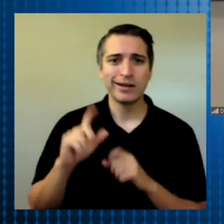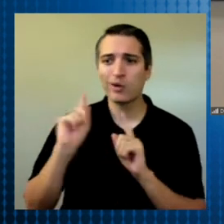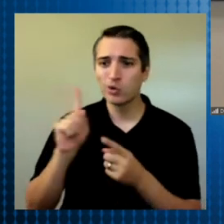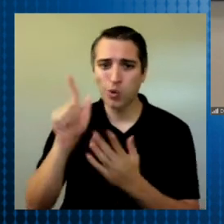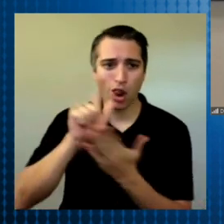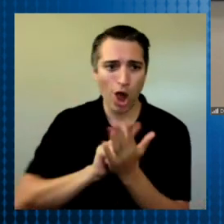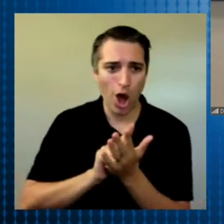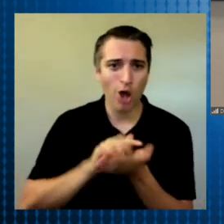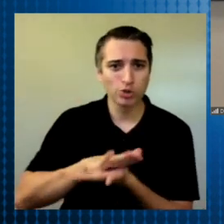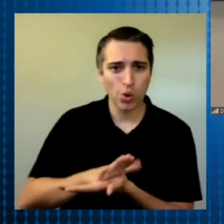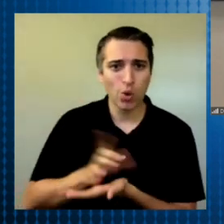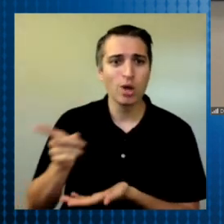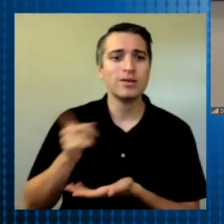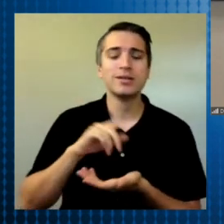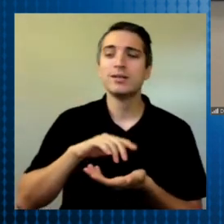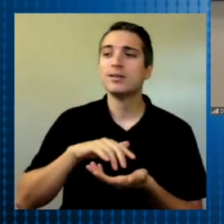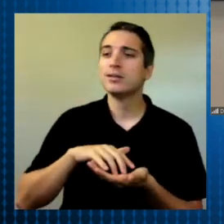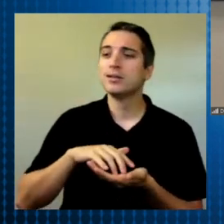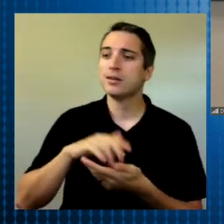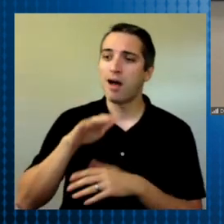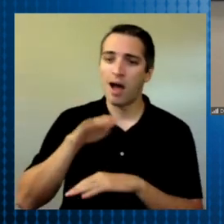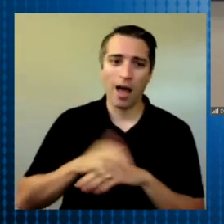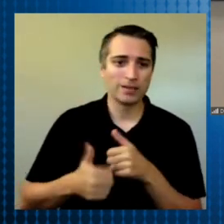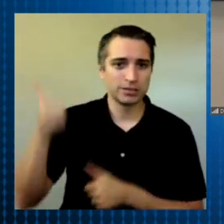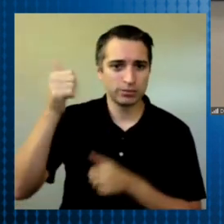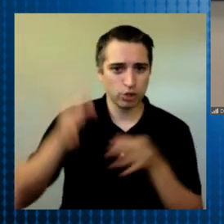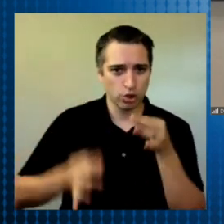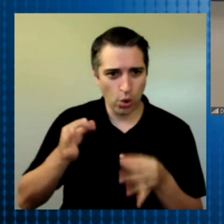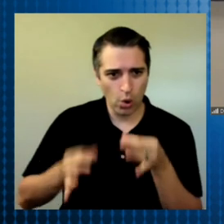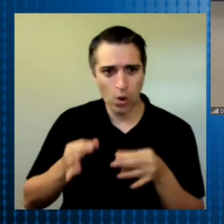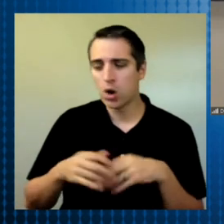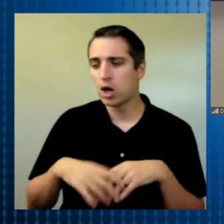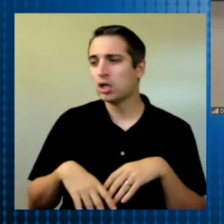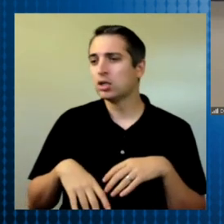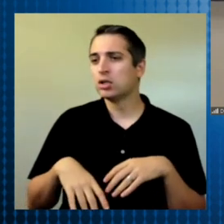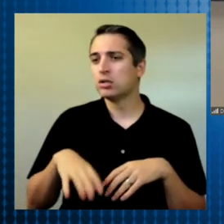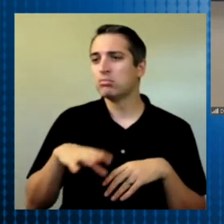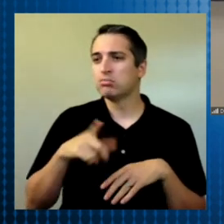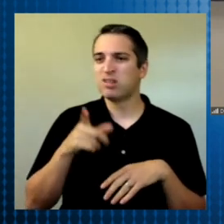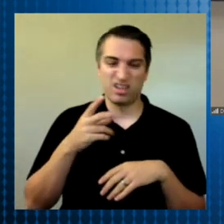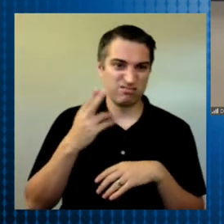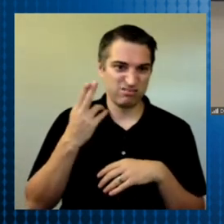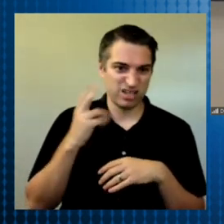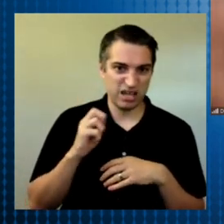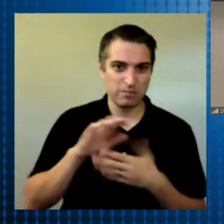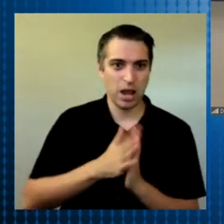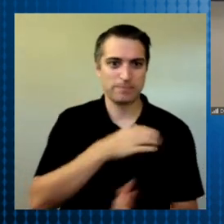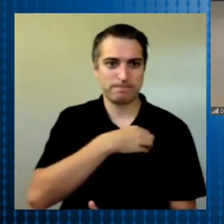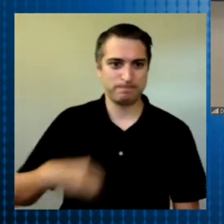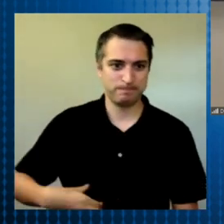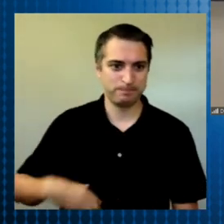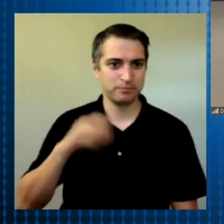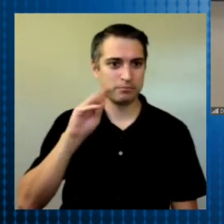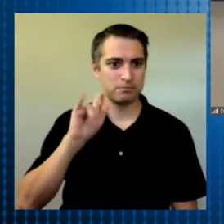becomes mayor of the city of Detroit. He's an alpha. I'm an alpha. We always stayed in touch. MGM comes